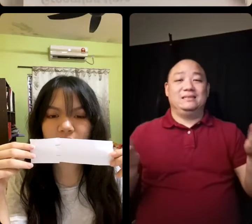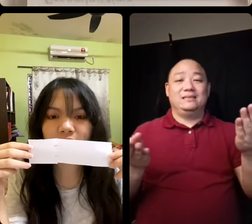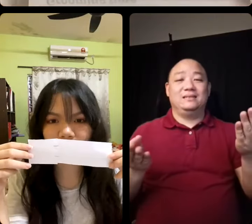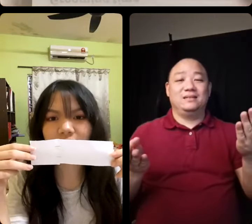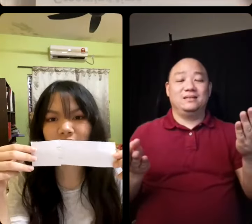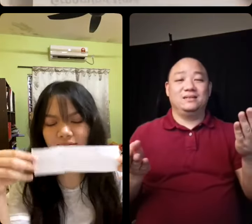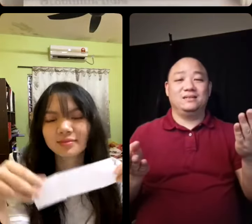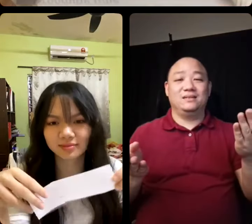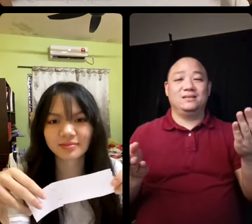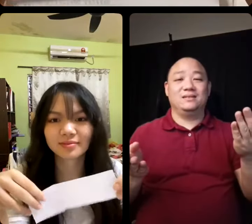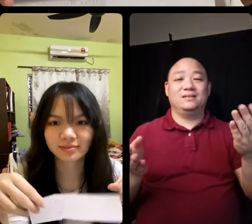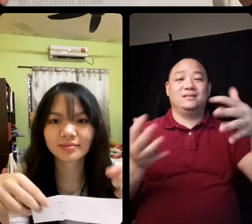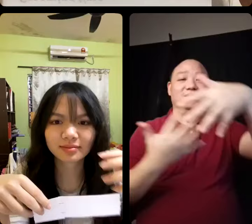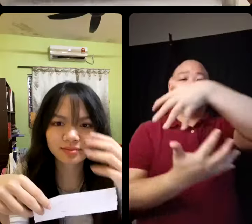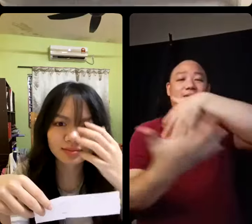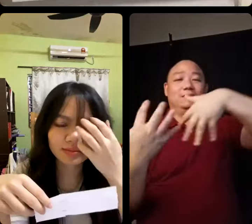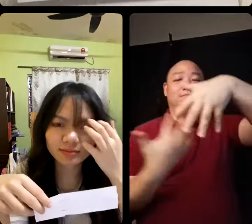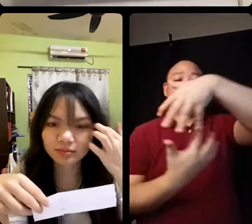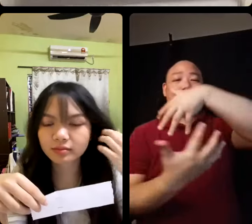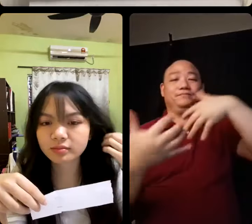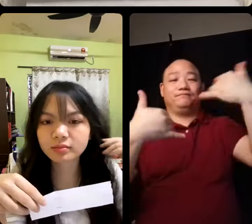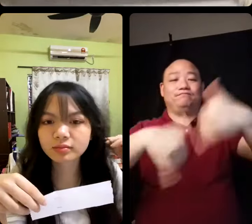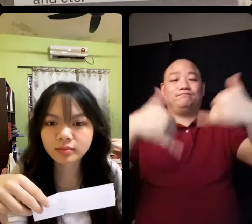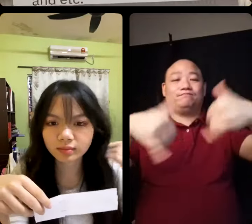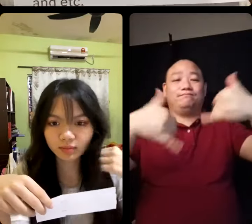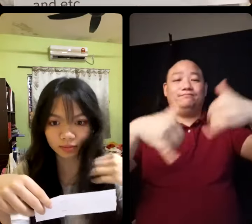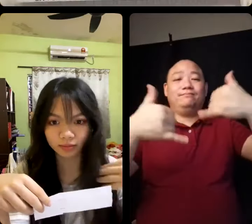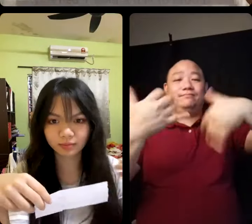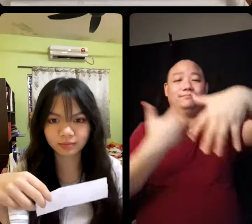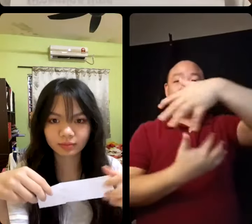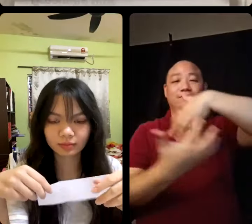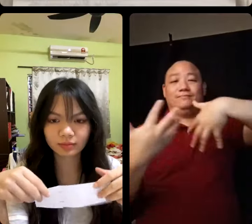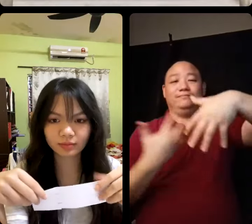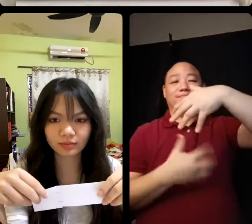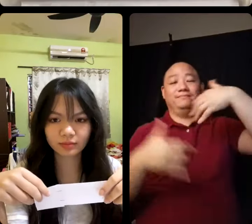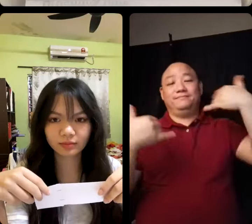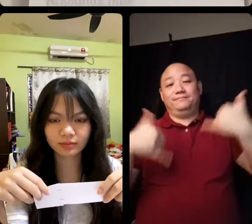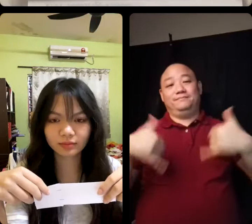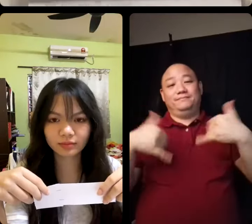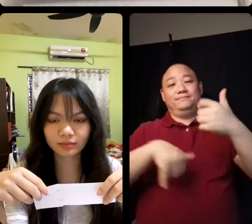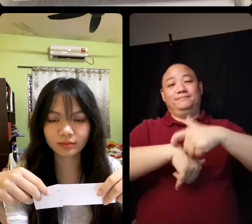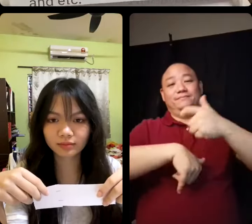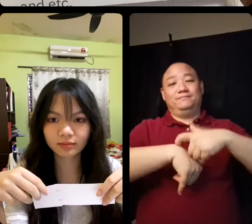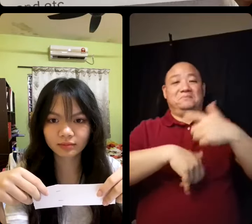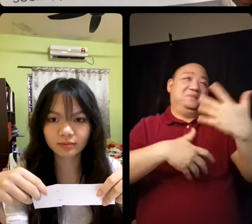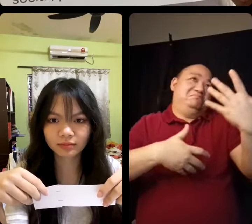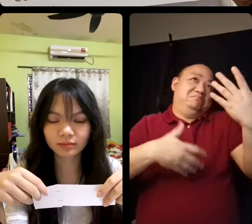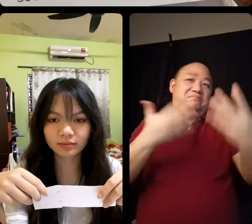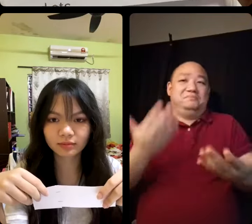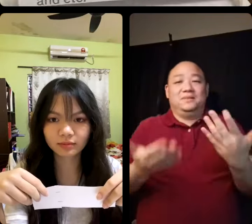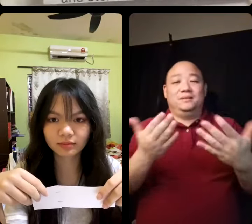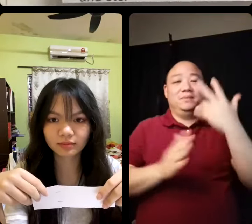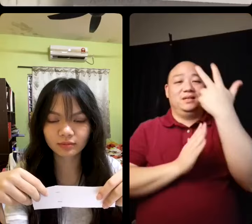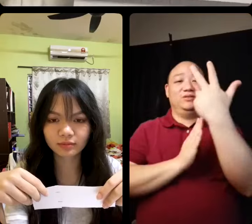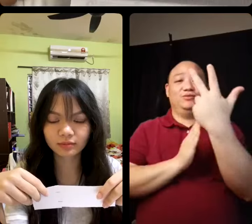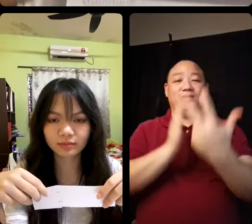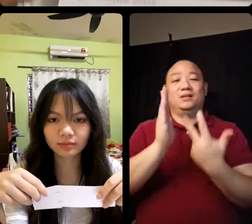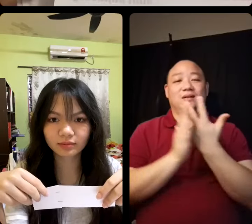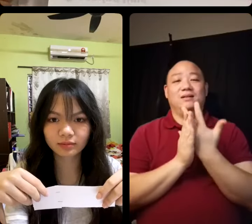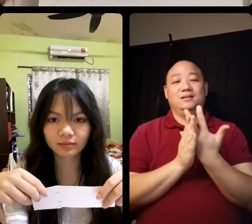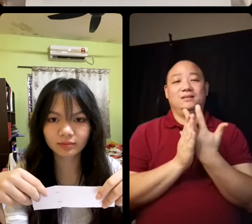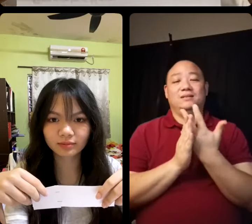leisure social time. So, kita boleh kira lah, you use around 3 hours a day to social with people, sembang